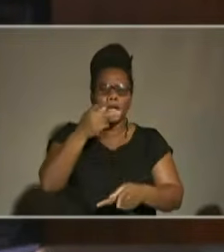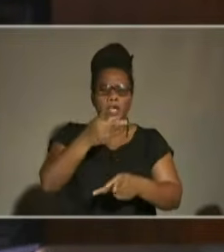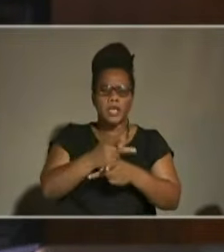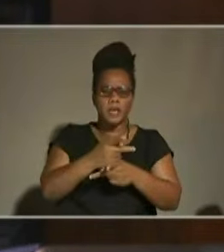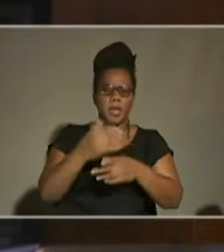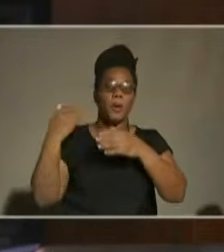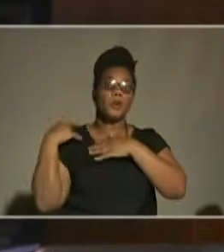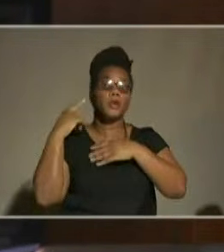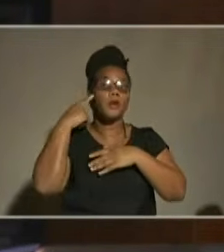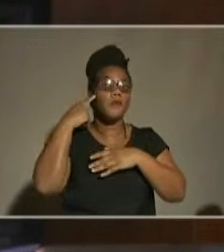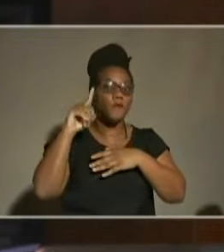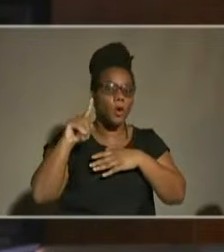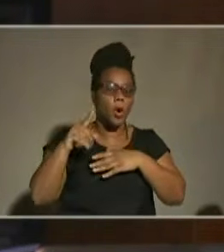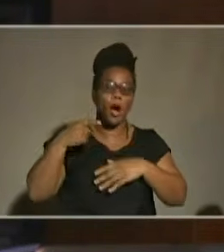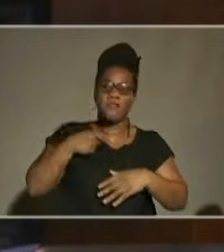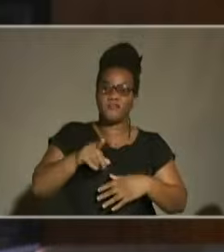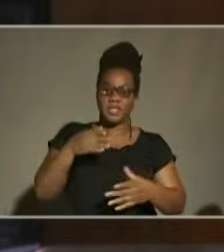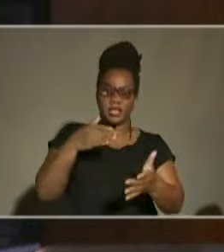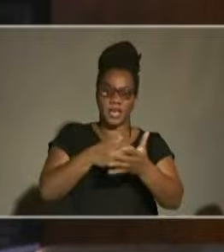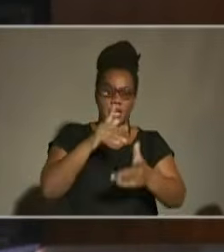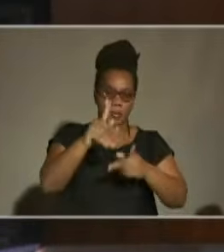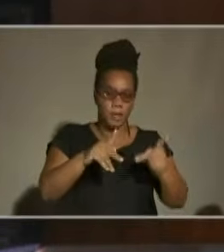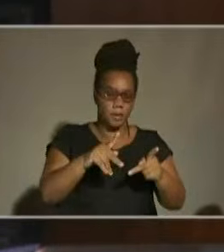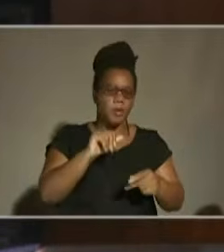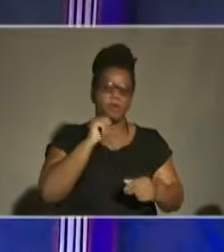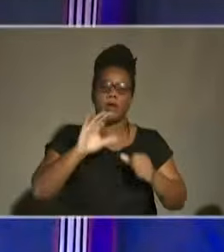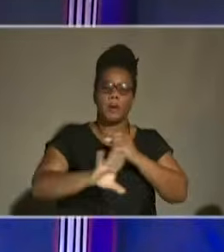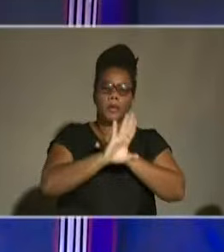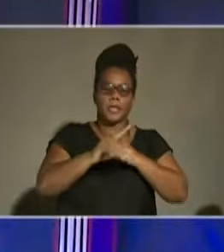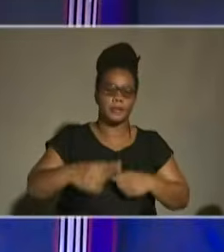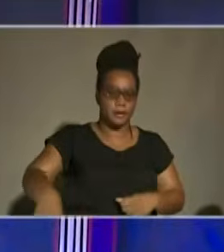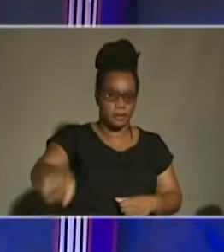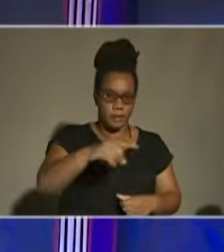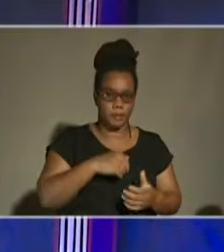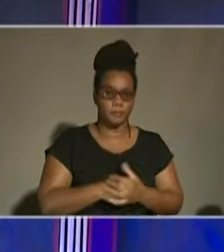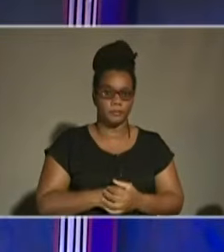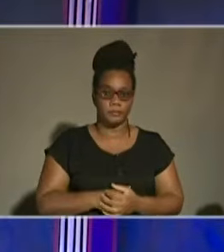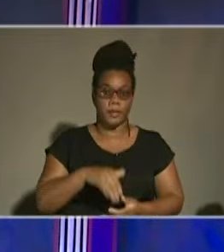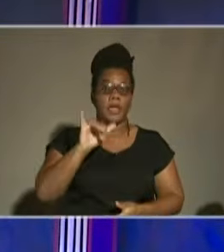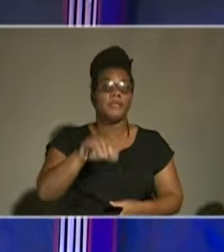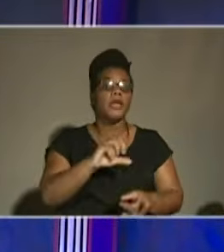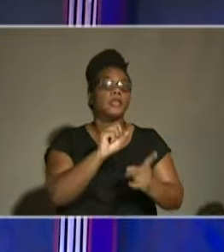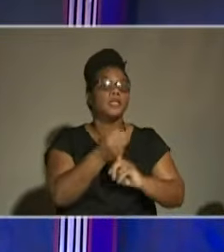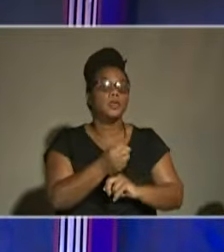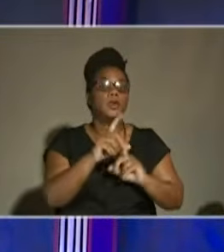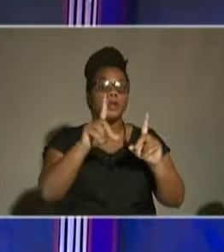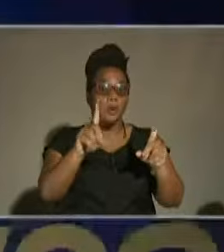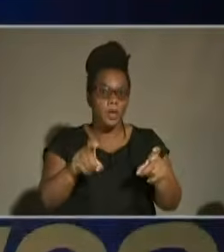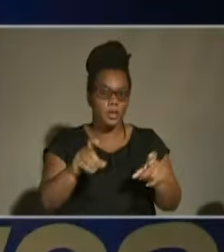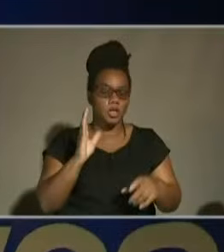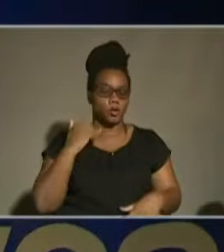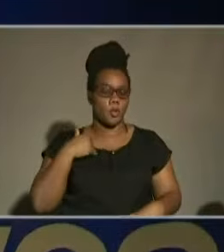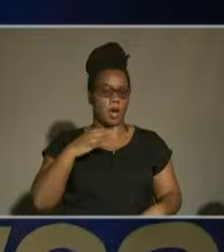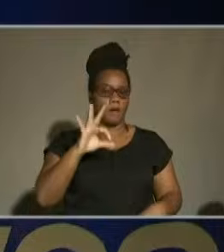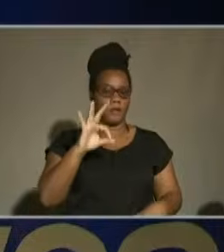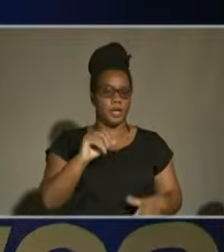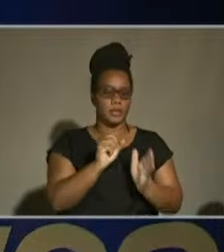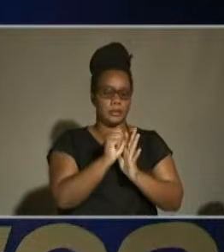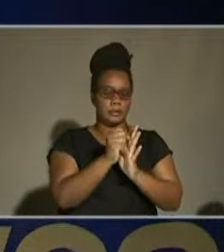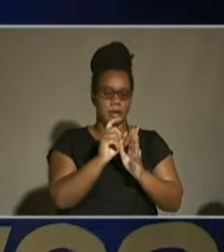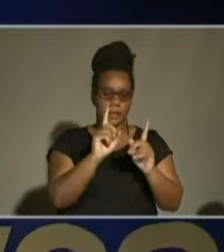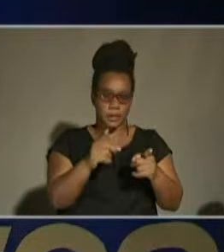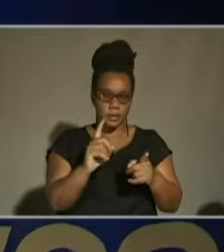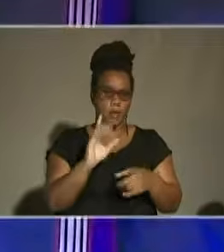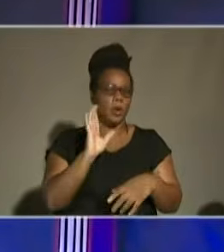offenses against the people instead of protecting them? So in this instance, the question, you have 90 seconds to answer, and we begin with